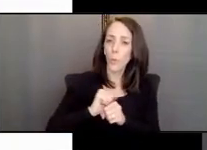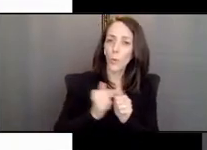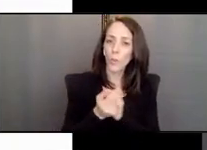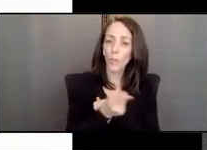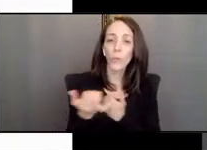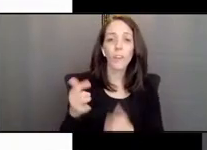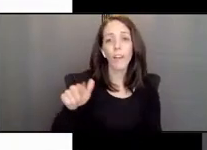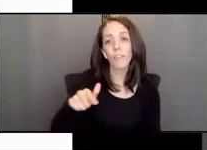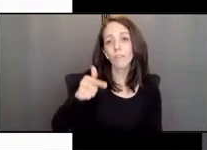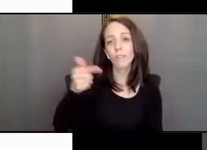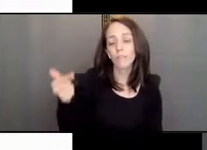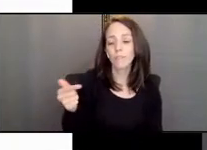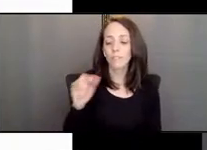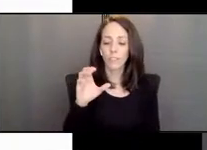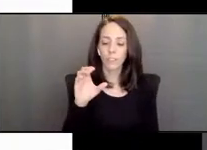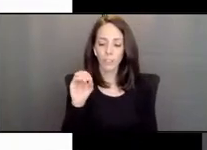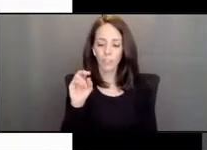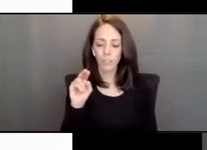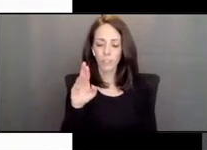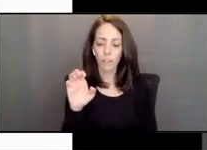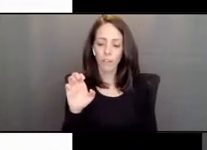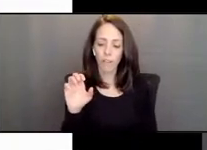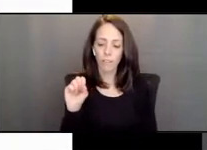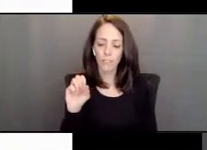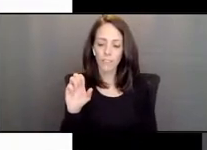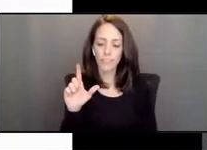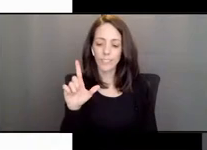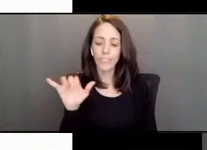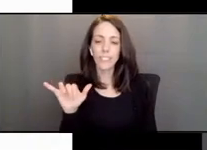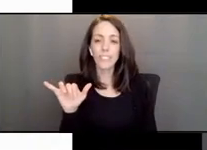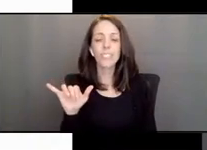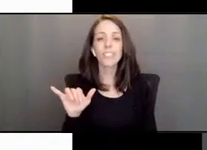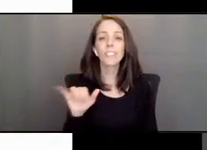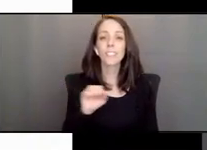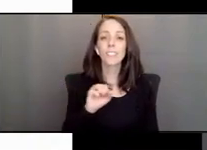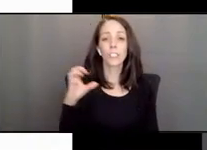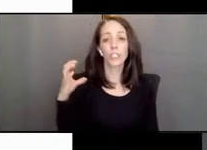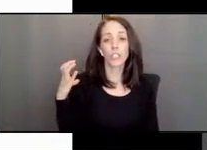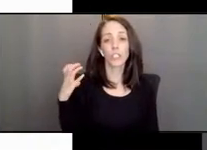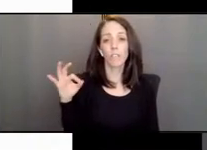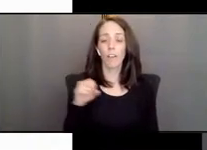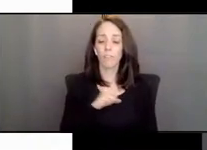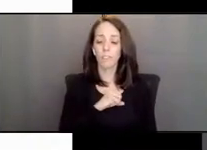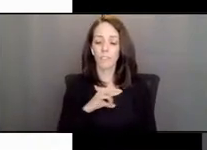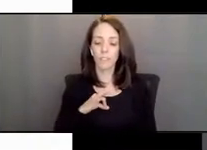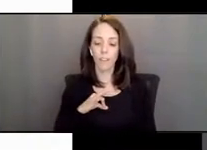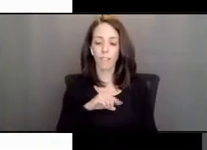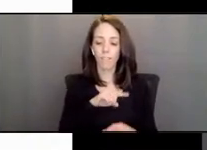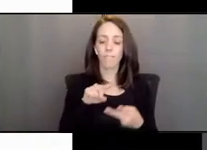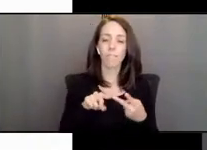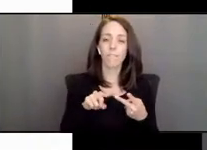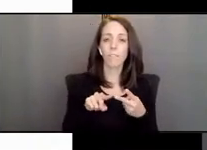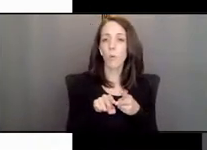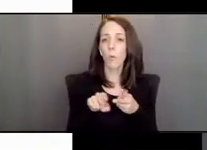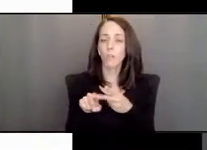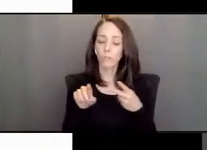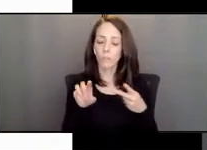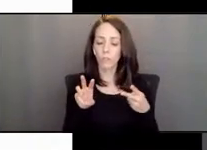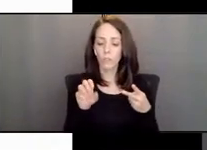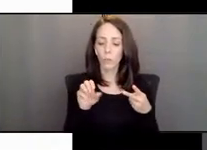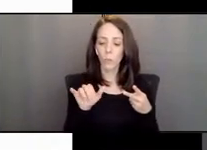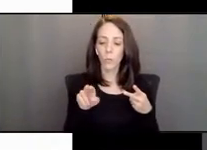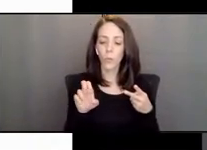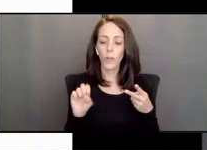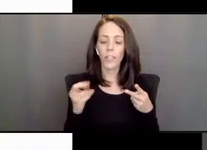to Connie Seeley, our Chief of Staff, and Wayne Shields, Director of OHSU's Program Management Office,